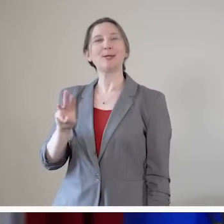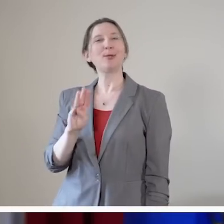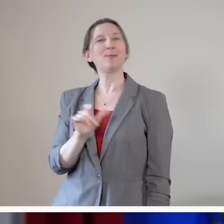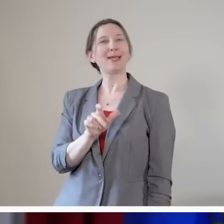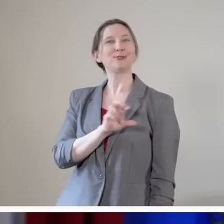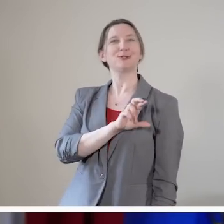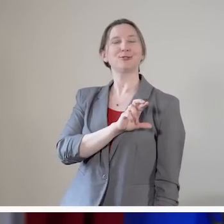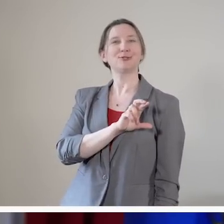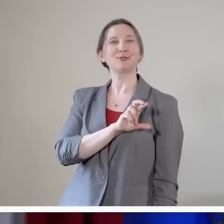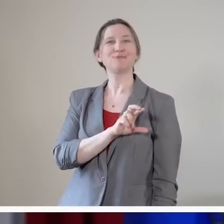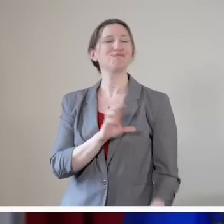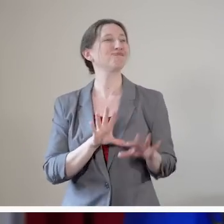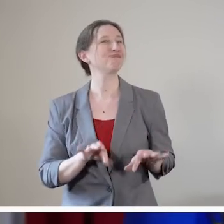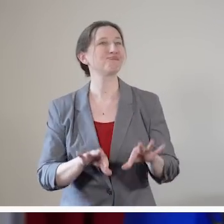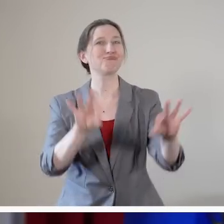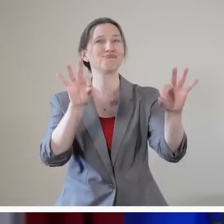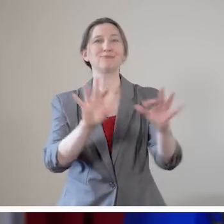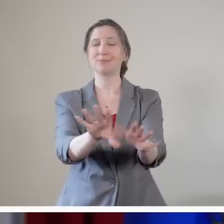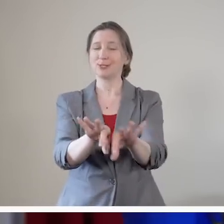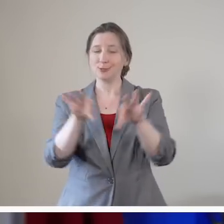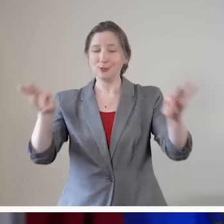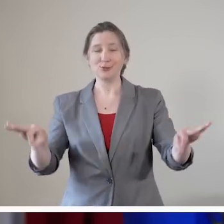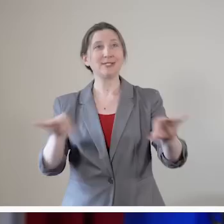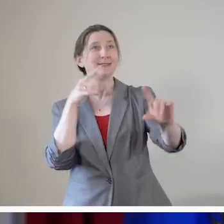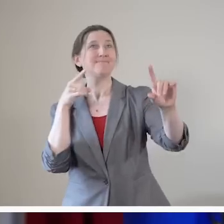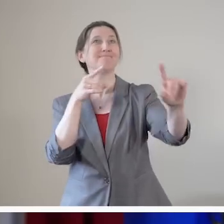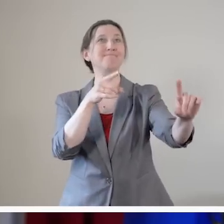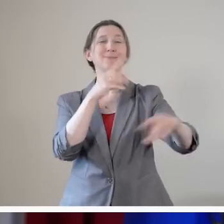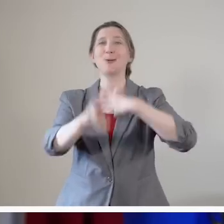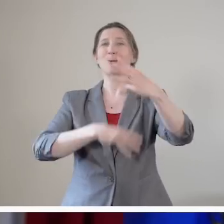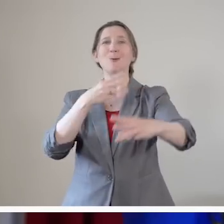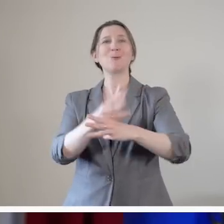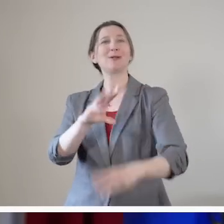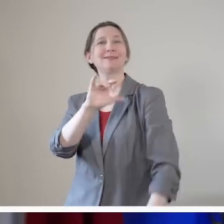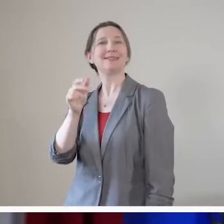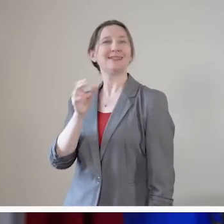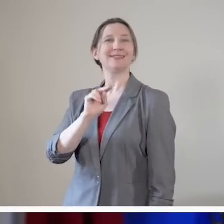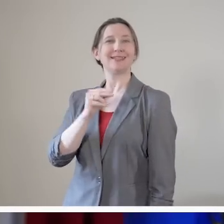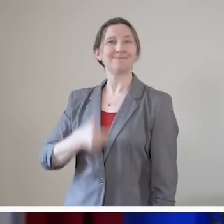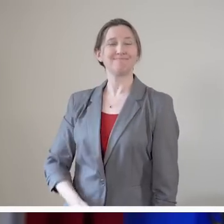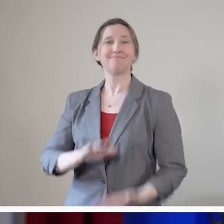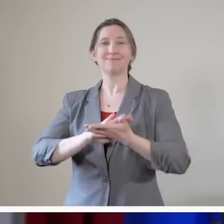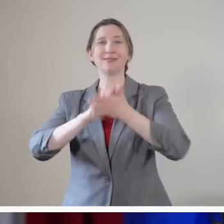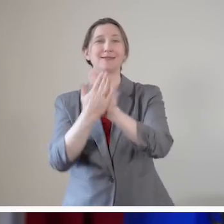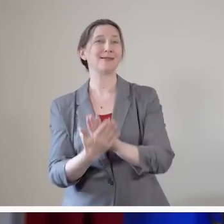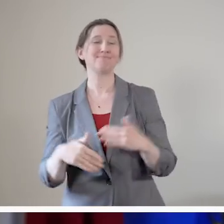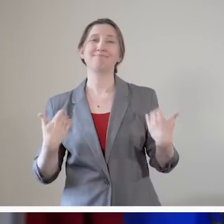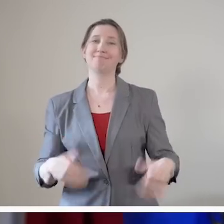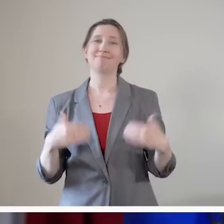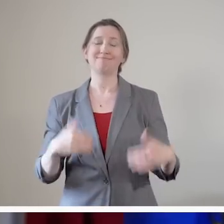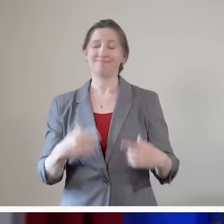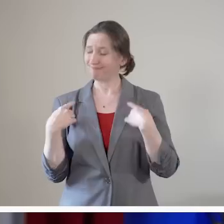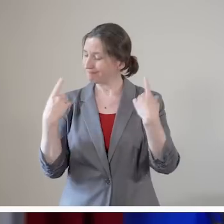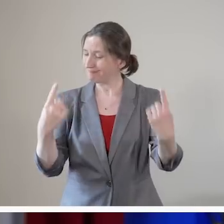created, the degrees we've earned and how we've grown as world citizens, remains unscathed. Let's not forget just how good we have it. I'm